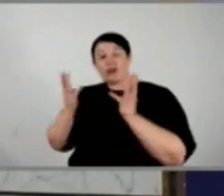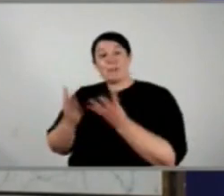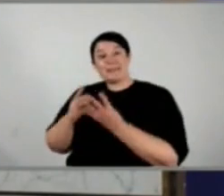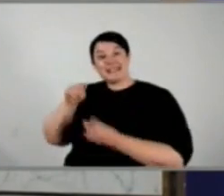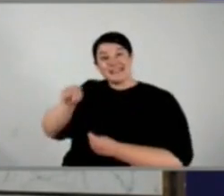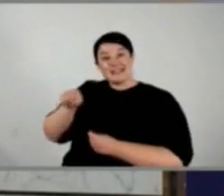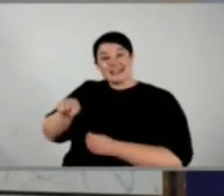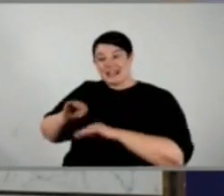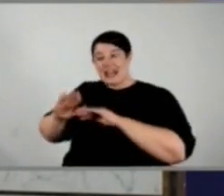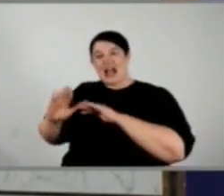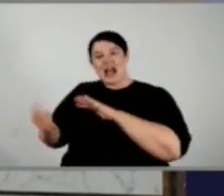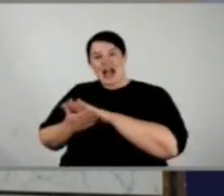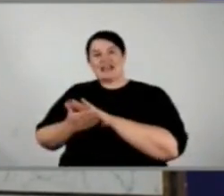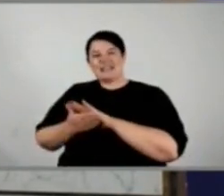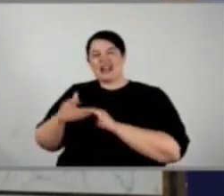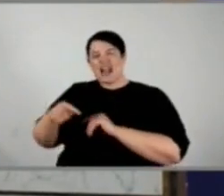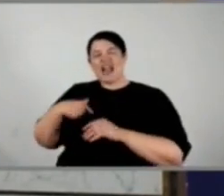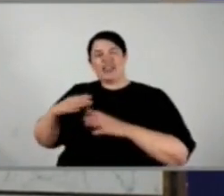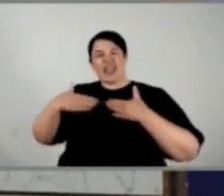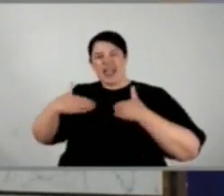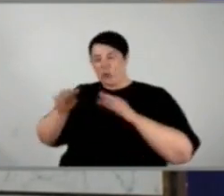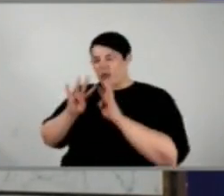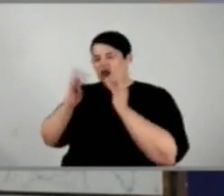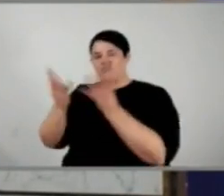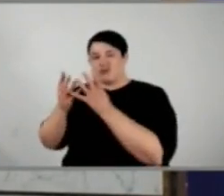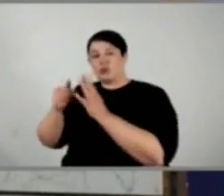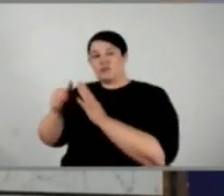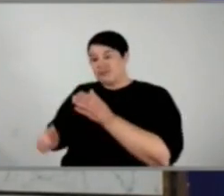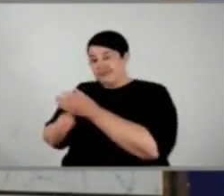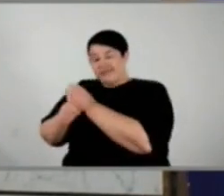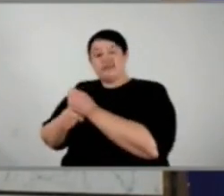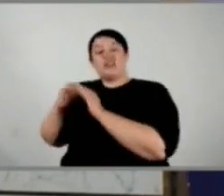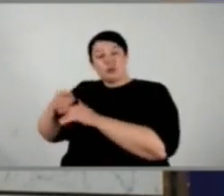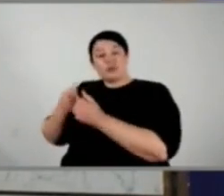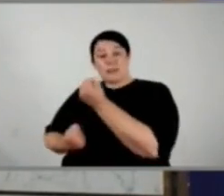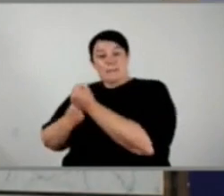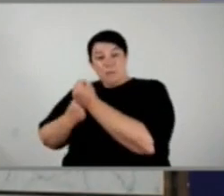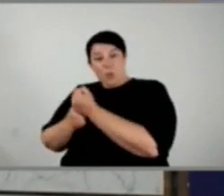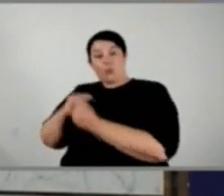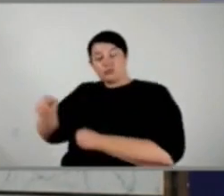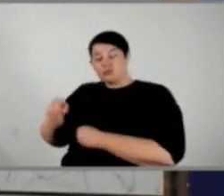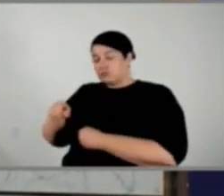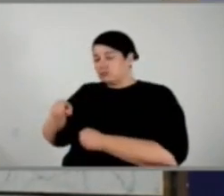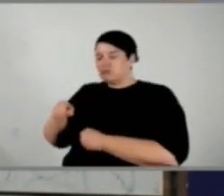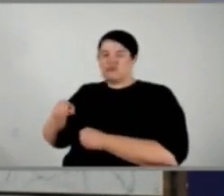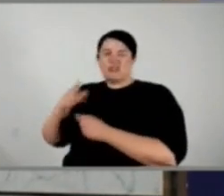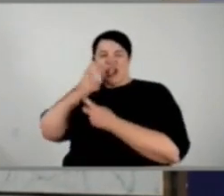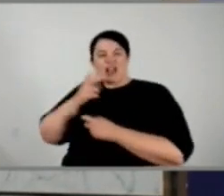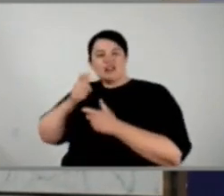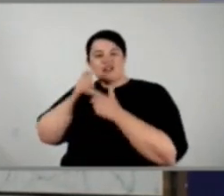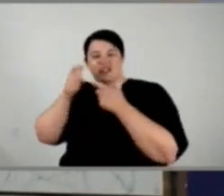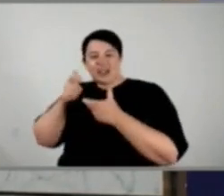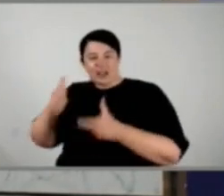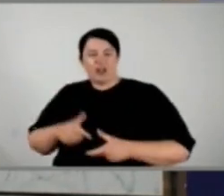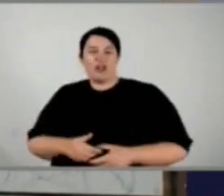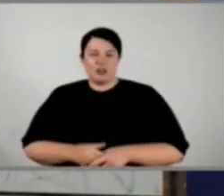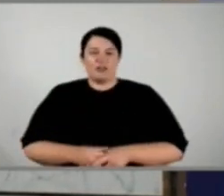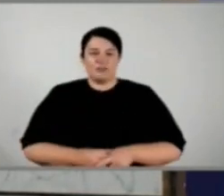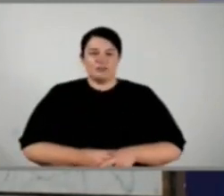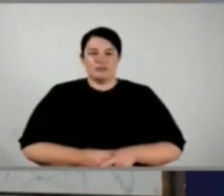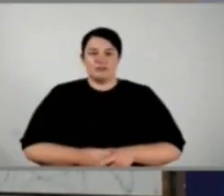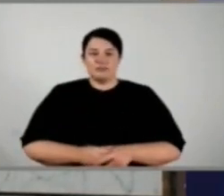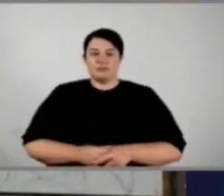auspices of AHPPC in relation very specifically to aged care, which has a range of aged care specialists, practitioners,